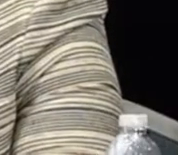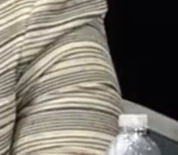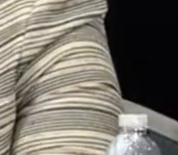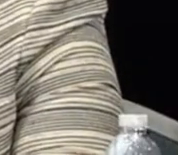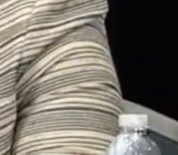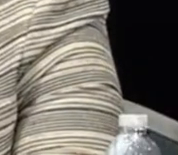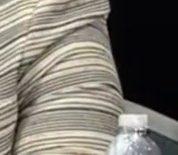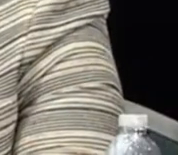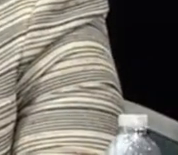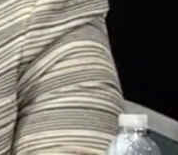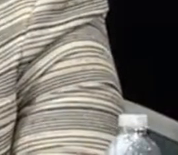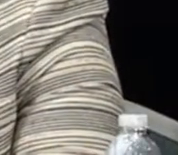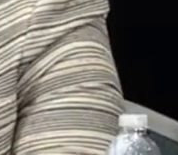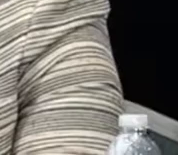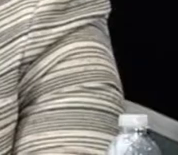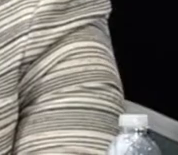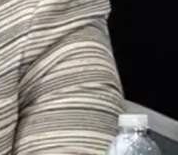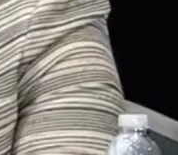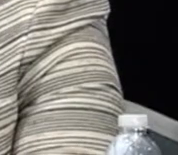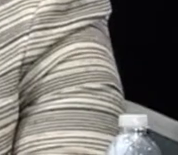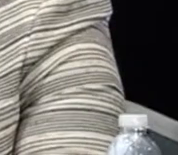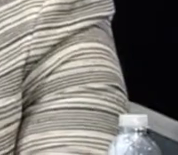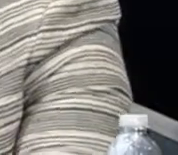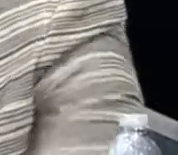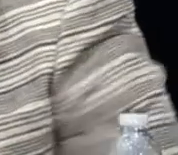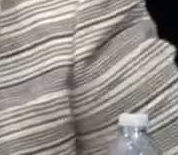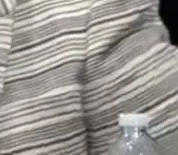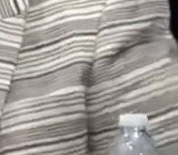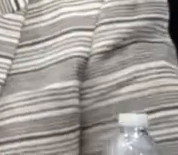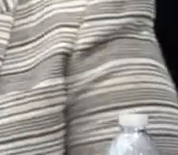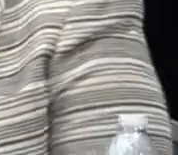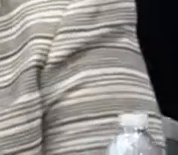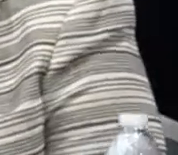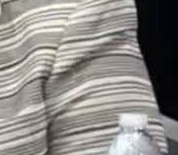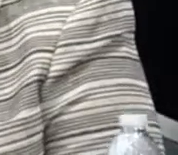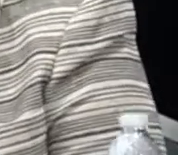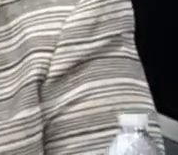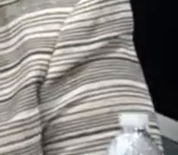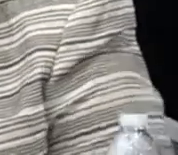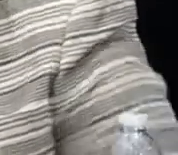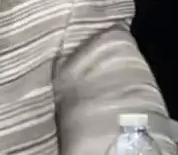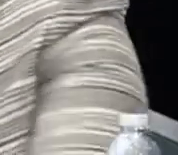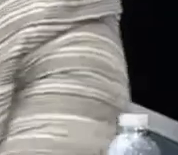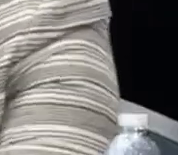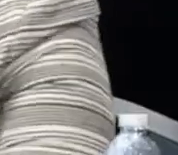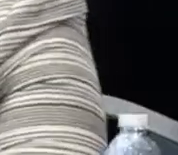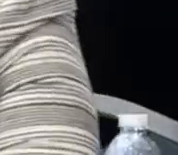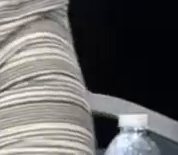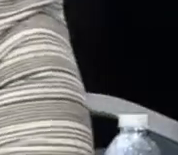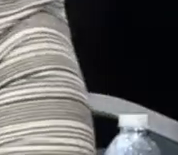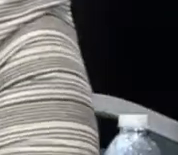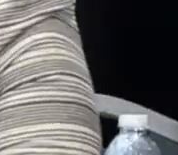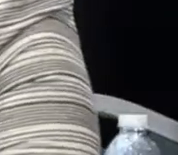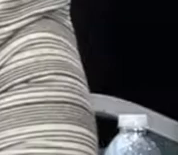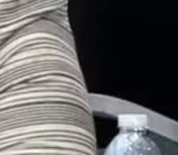indeed. And quoting a former boss, accuracy speeds.